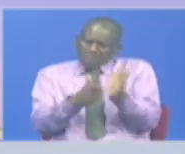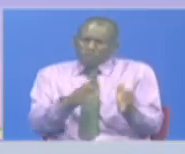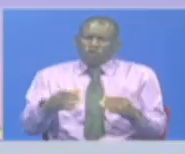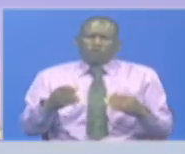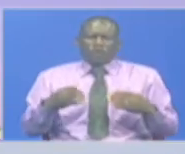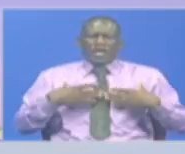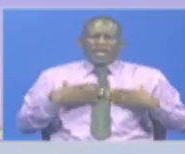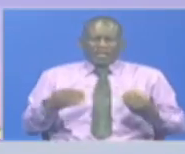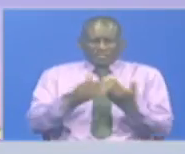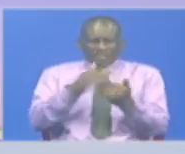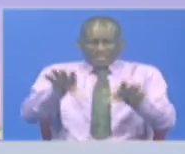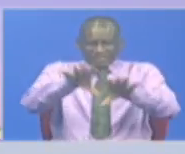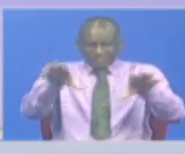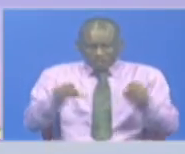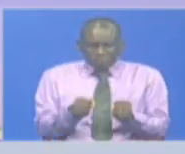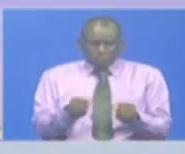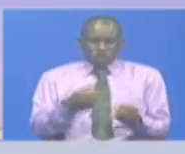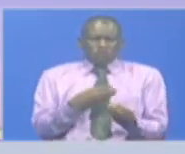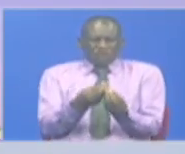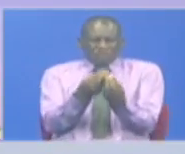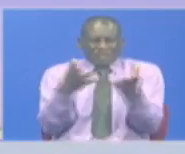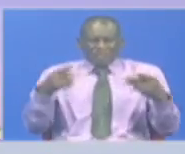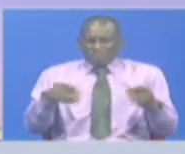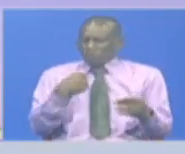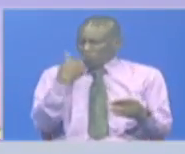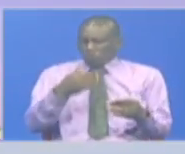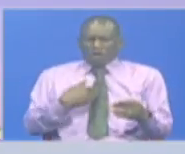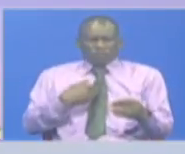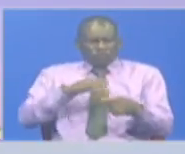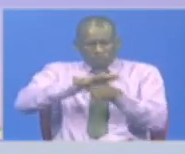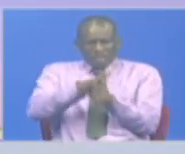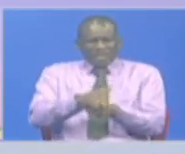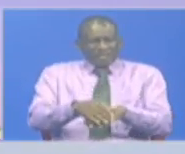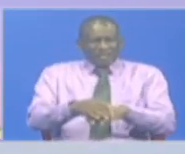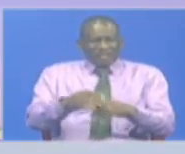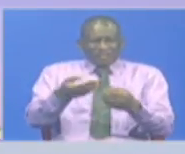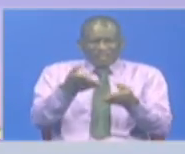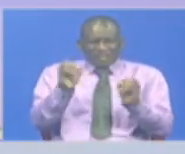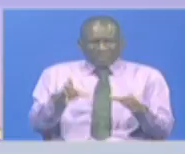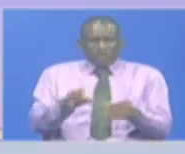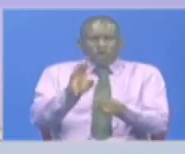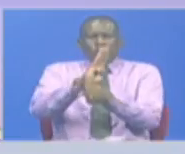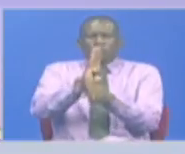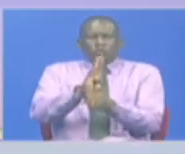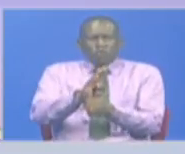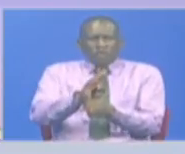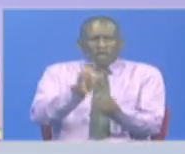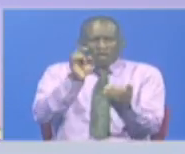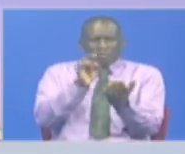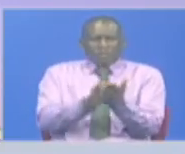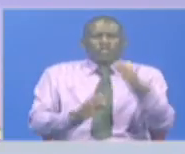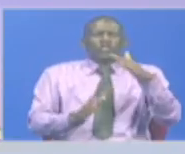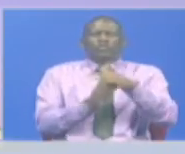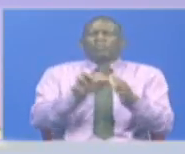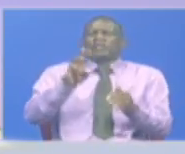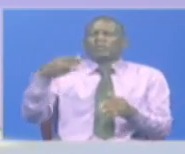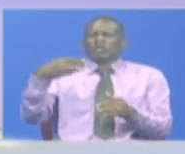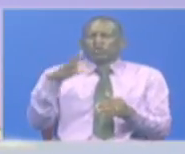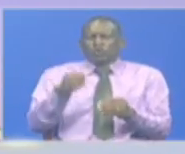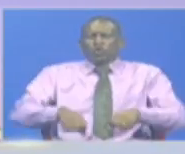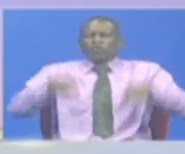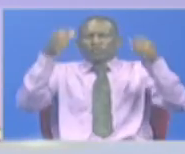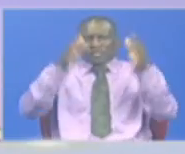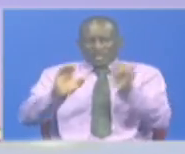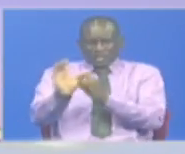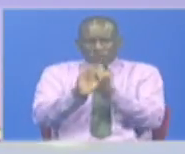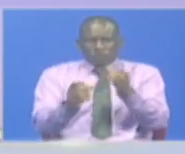to handle mass infections. In the midst of the pandemic, Burundi has expelled the top WHO officials in the country days